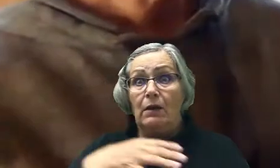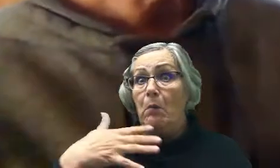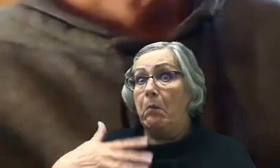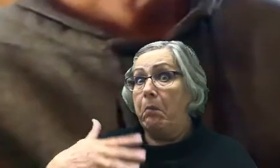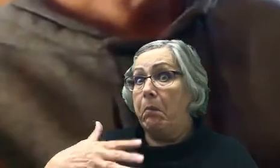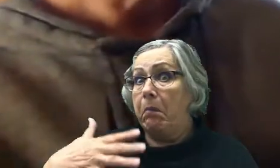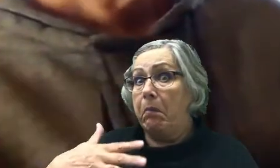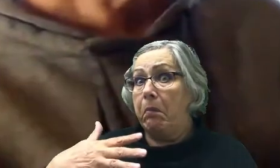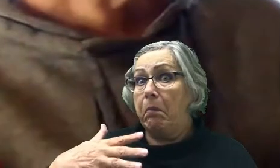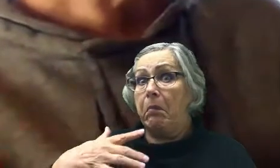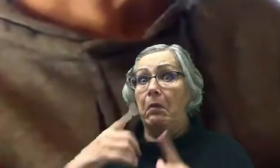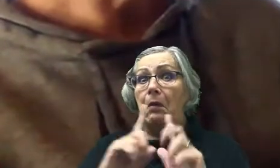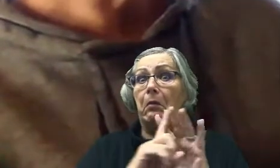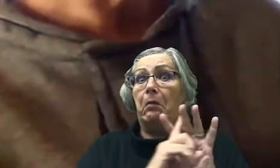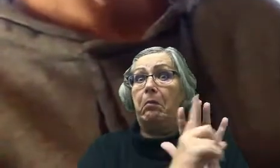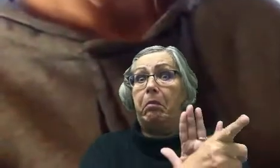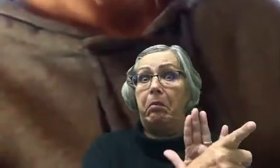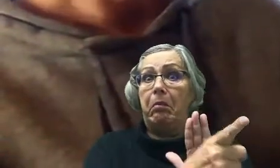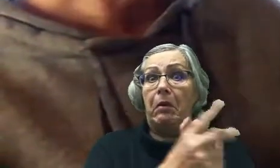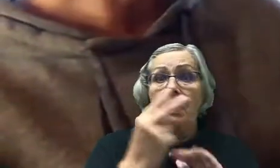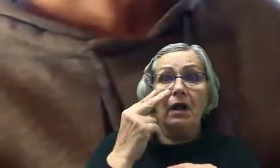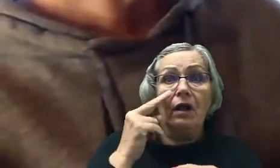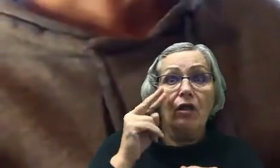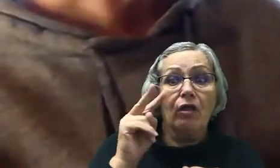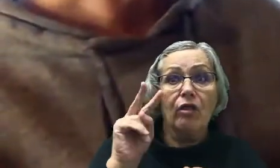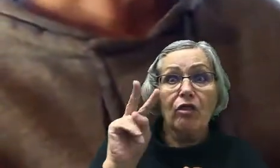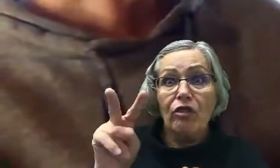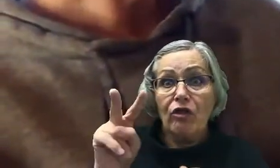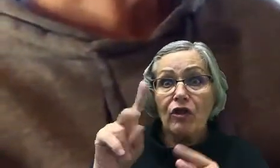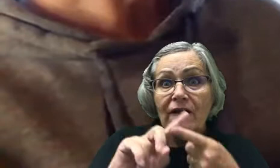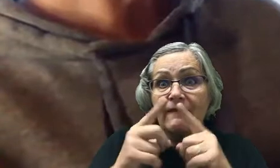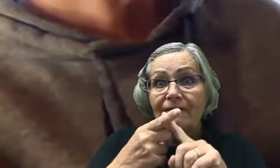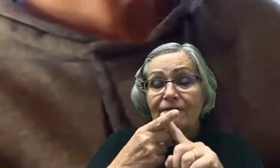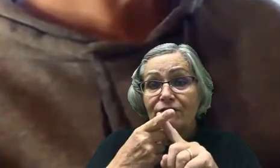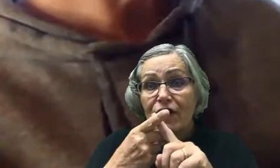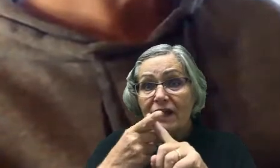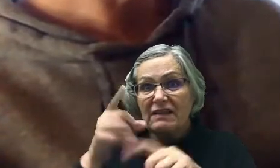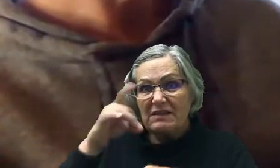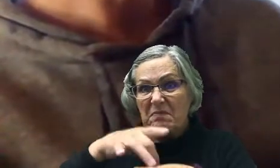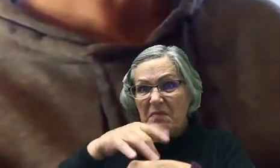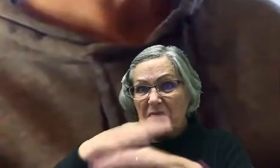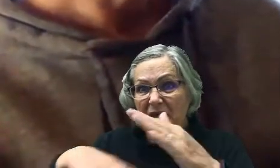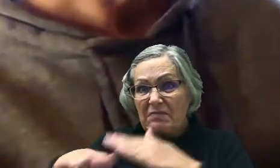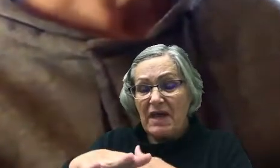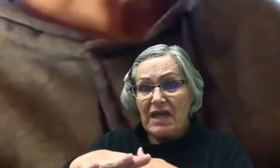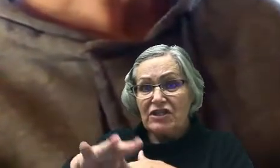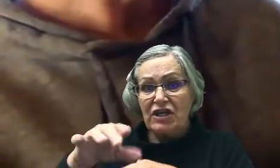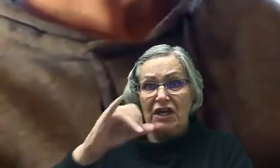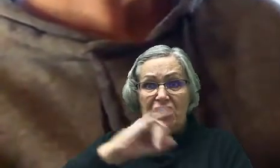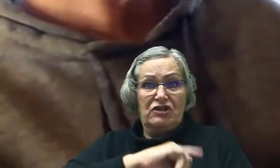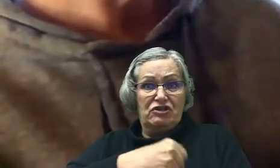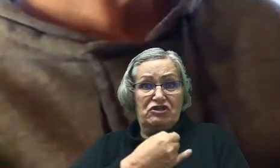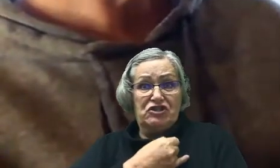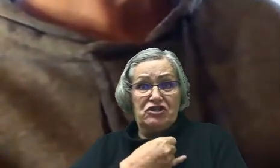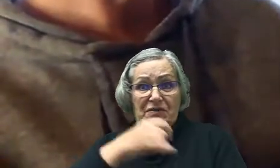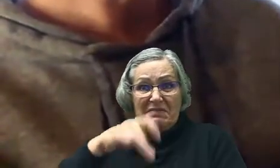Clayton was amazed. He ran down the road and peeked into his friend Jimmy's pumpkin patch. The pumpkin Jimmy